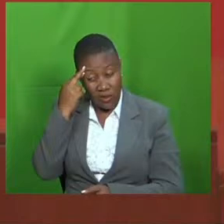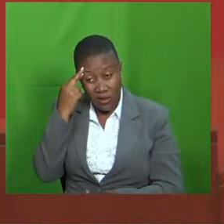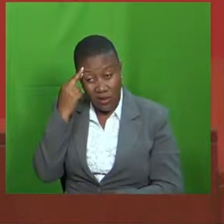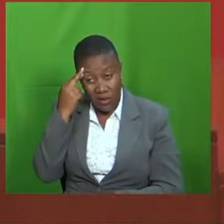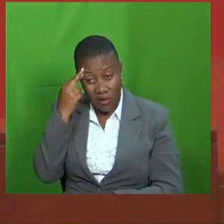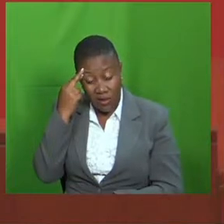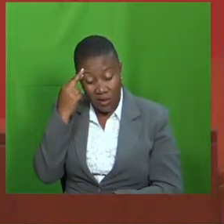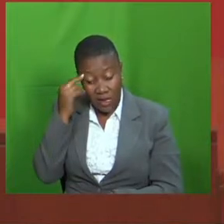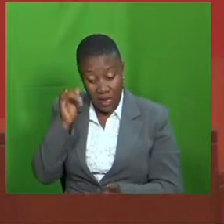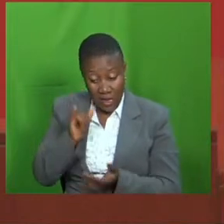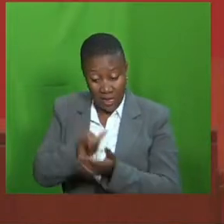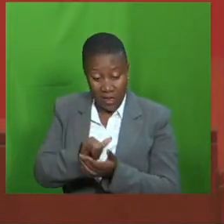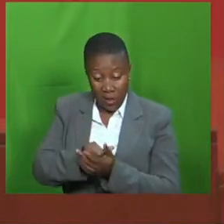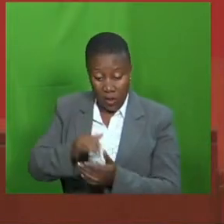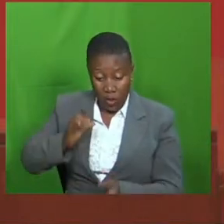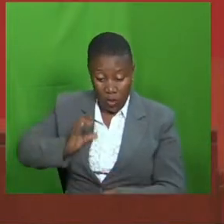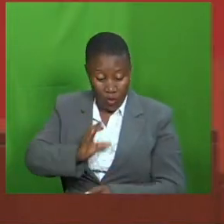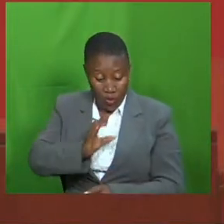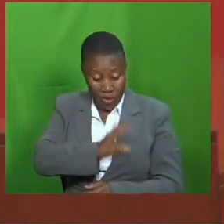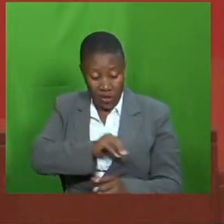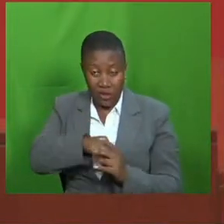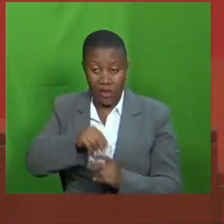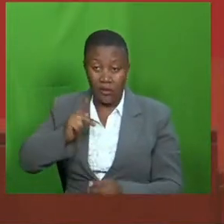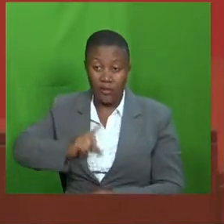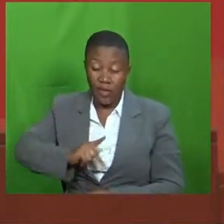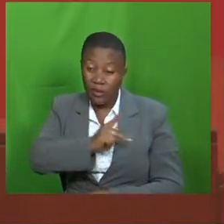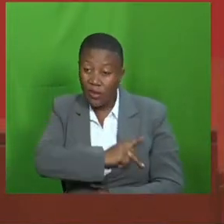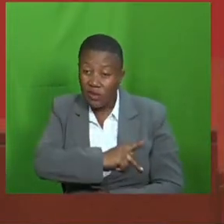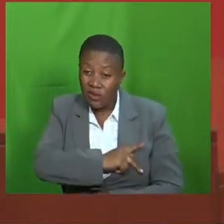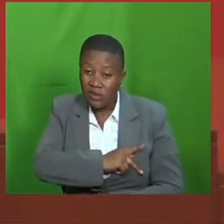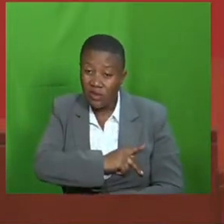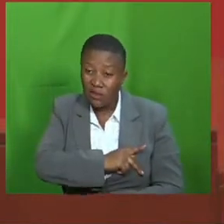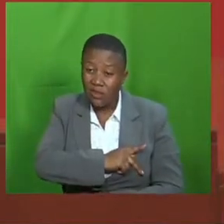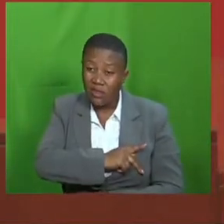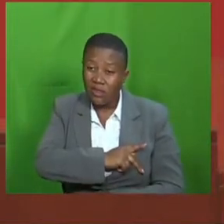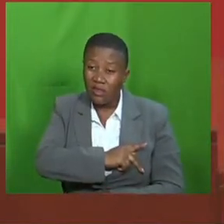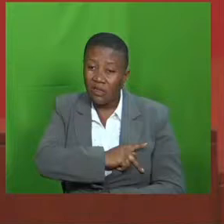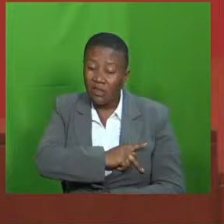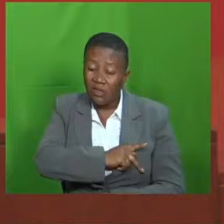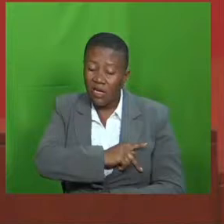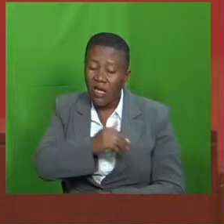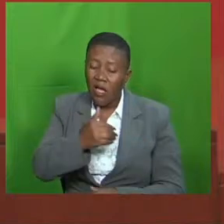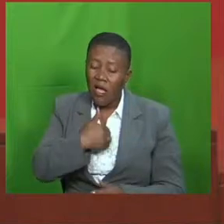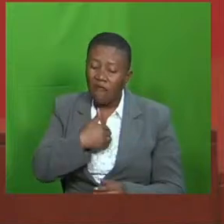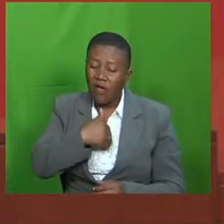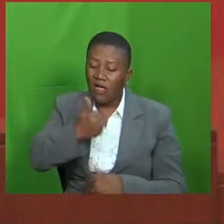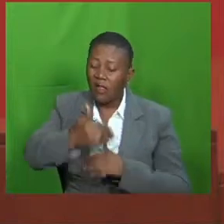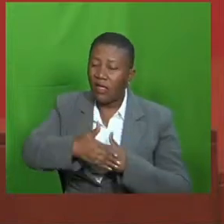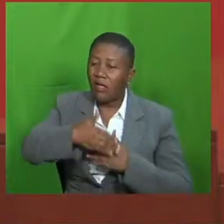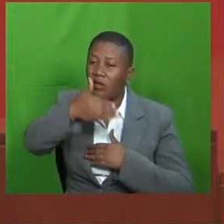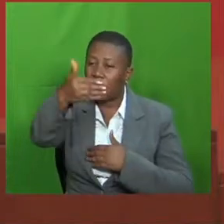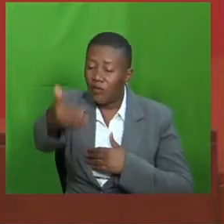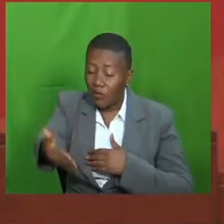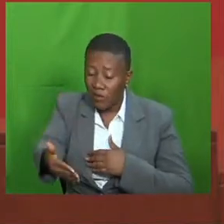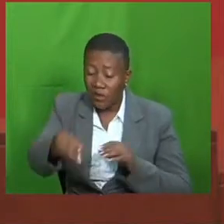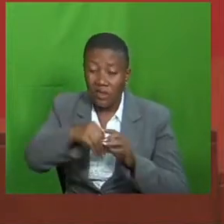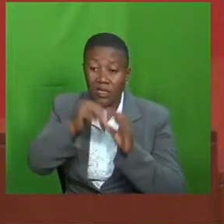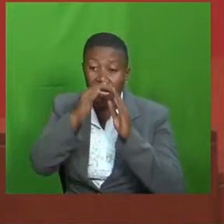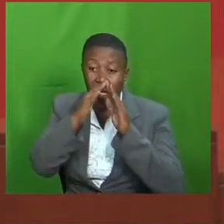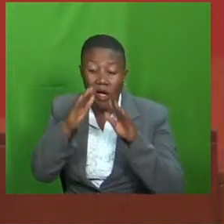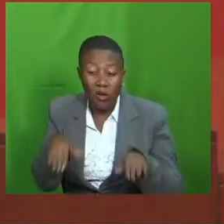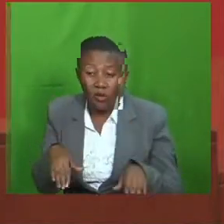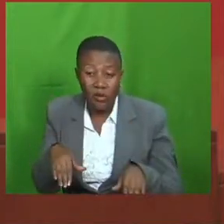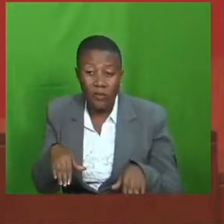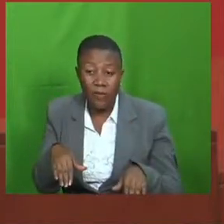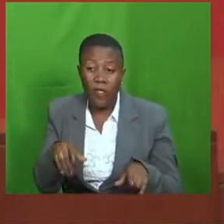is that committees of Parliament are macrocosms and extensions of the House as a whole. They